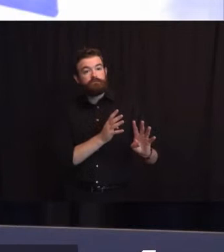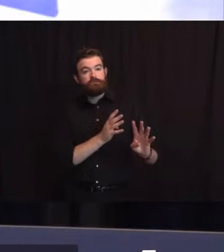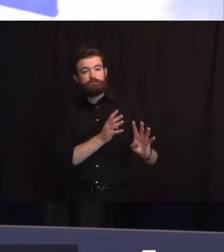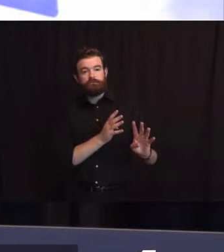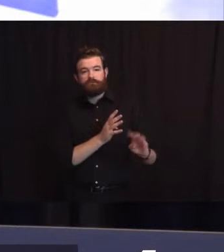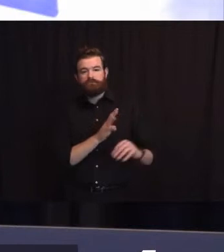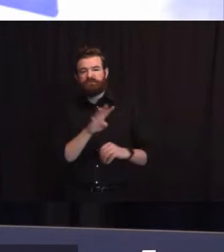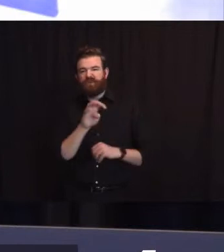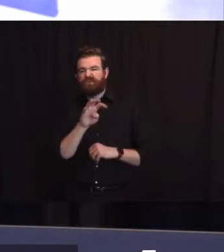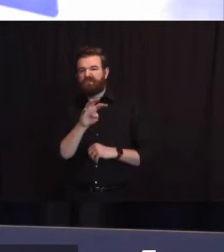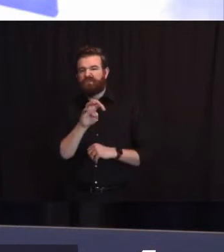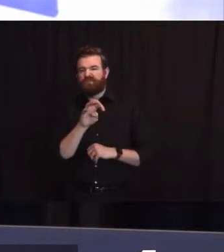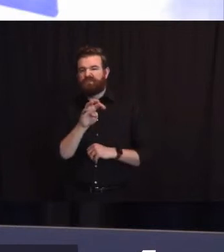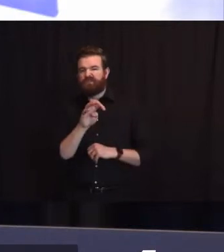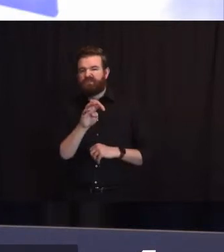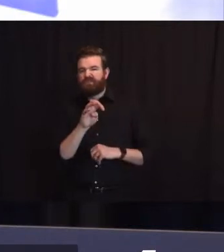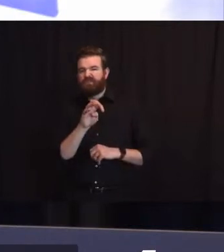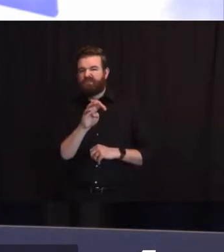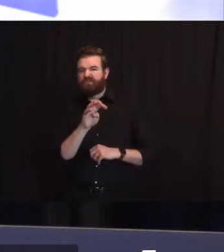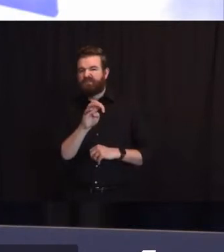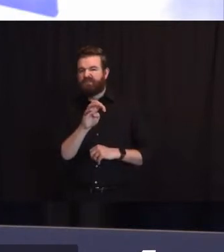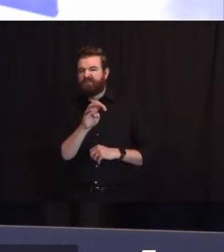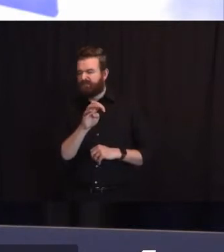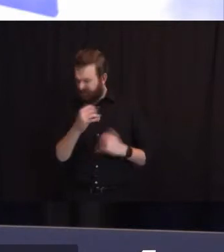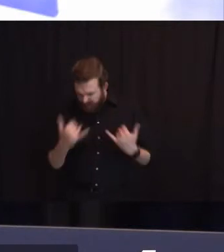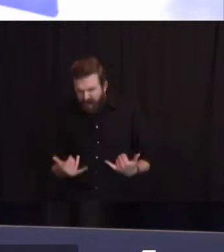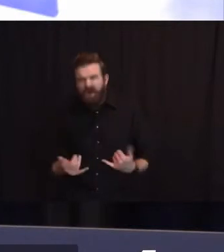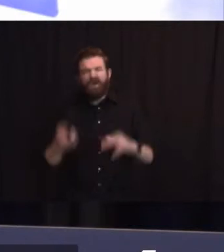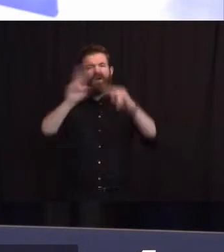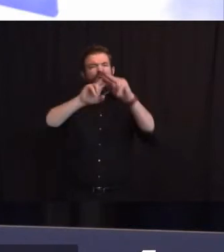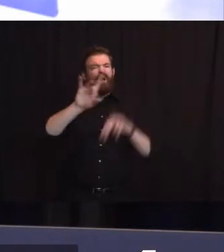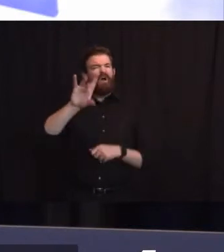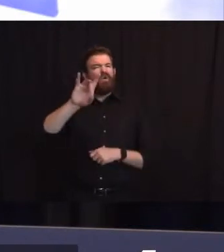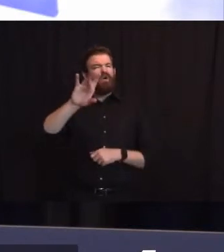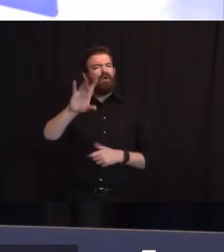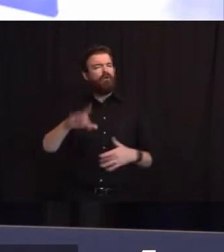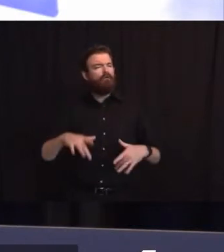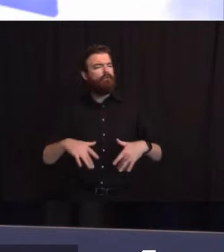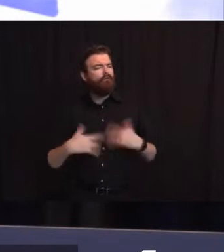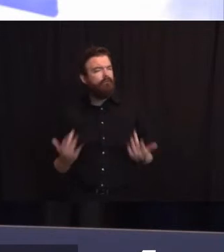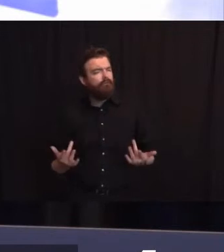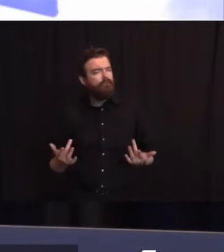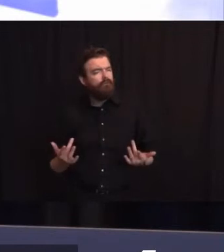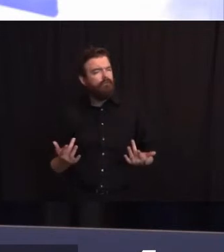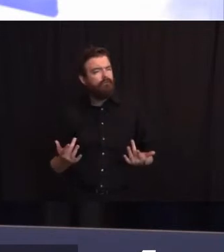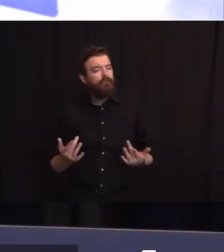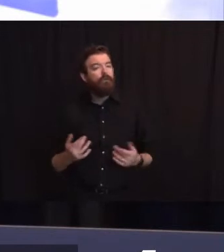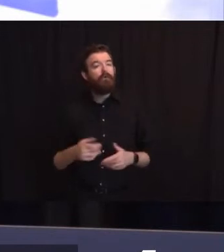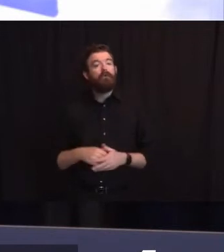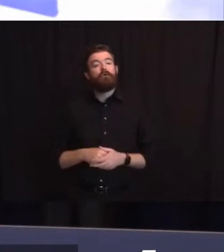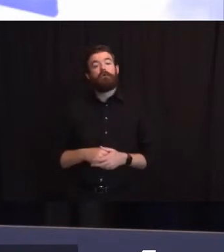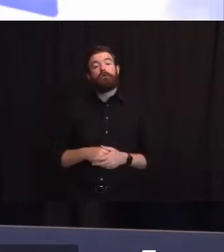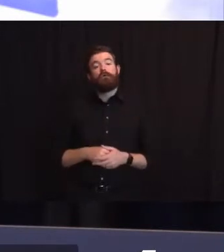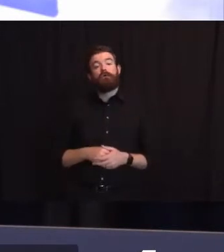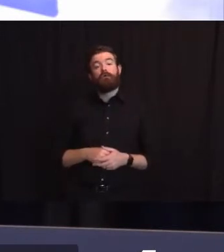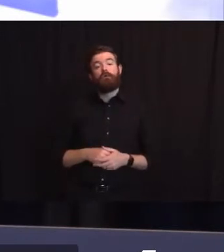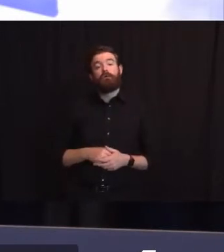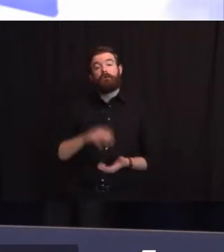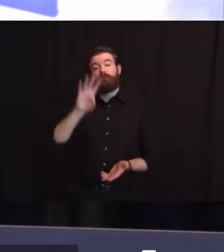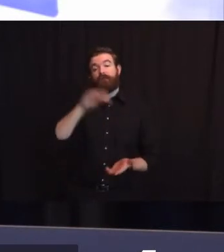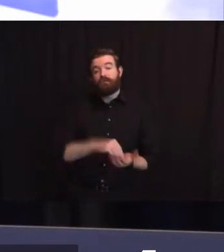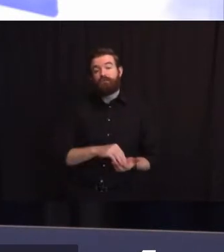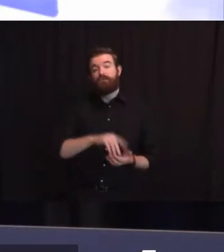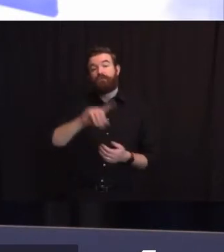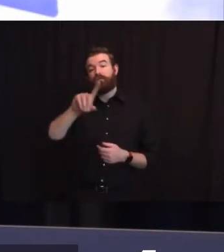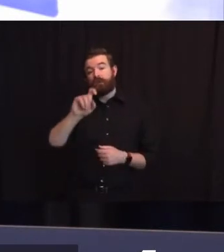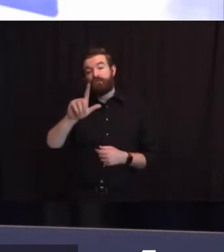400 hospitalizations a year ago. There are 4,128 reports of the CDC variants of